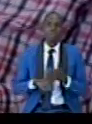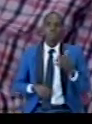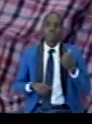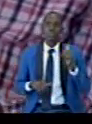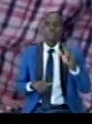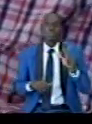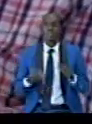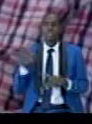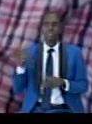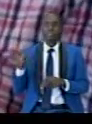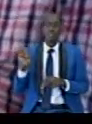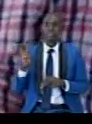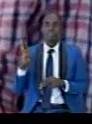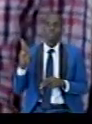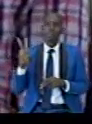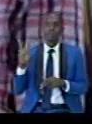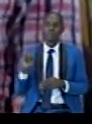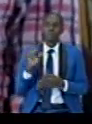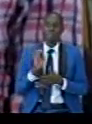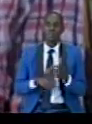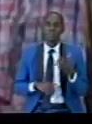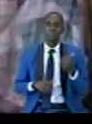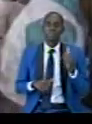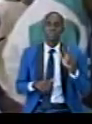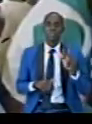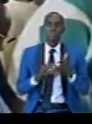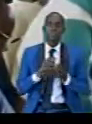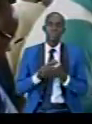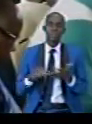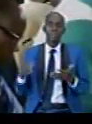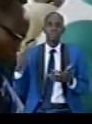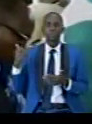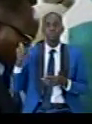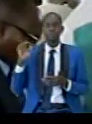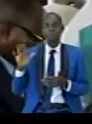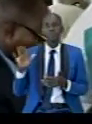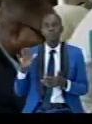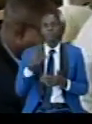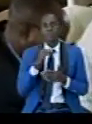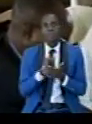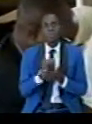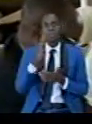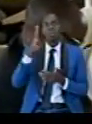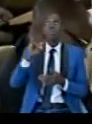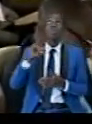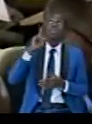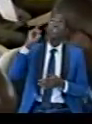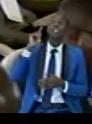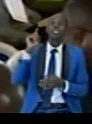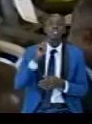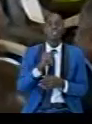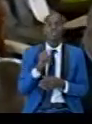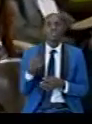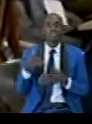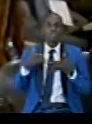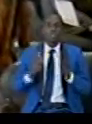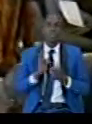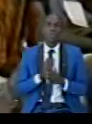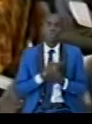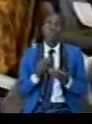Hebrews chapter 13, we're looking at verse 15. It says, by him therefore let us offer